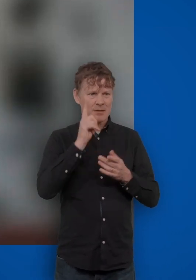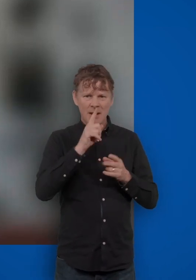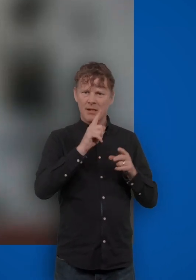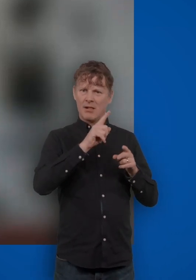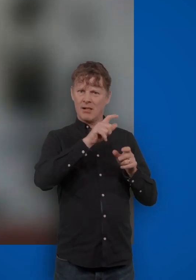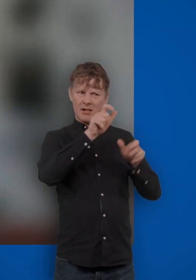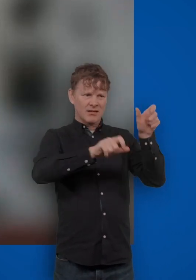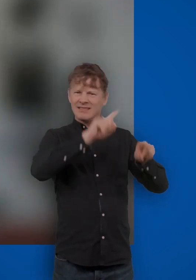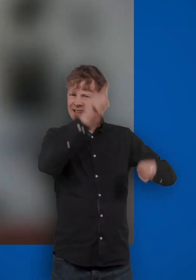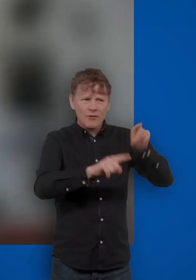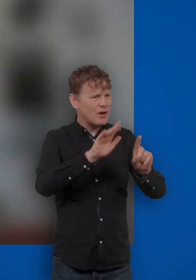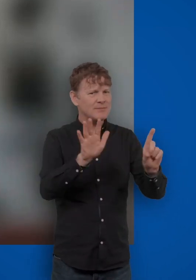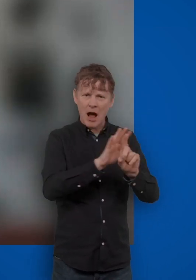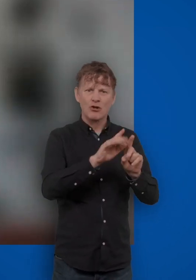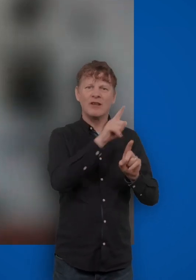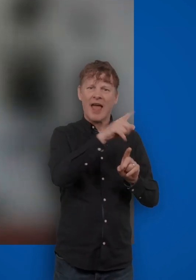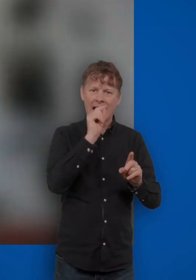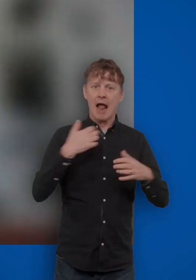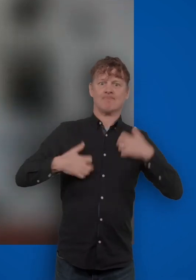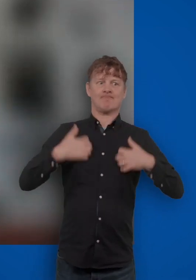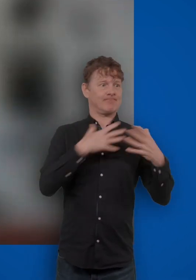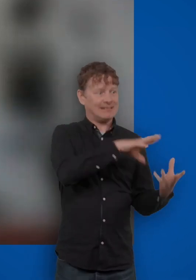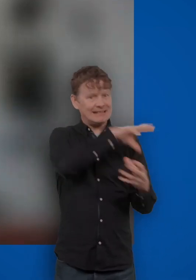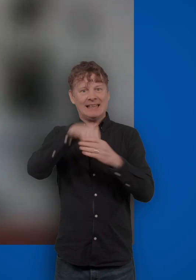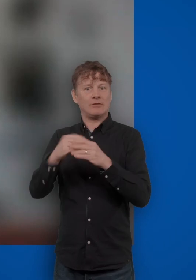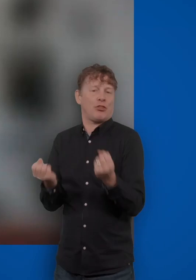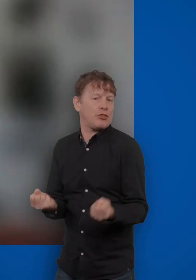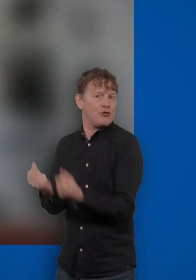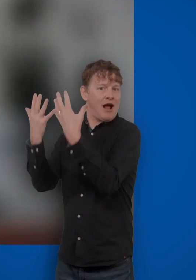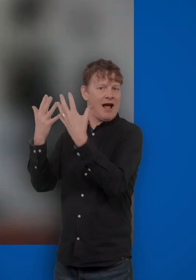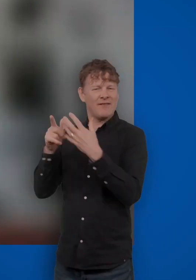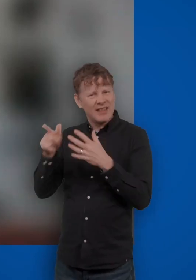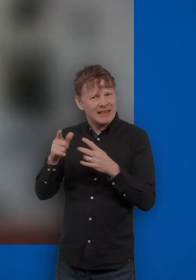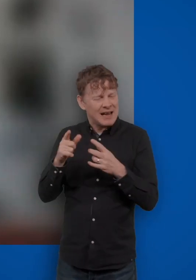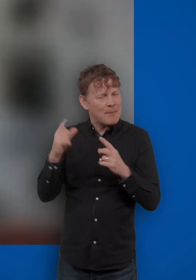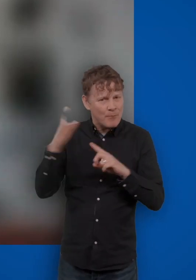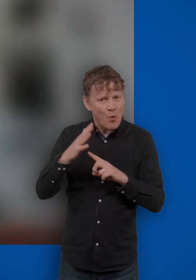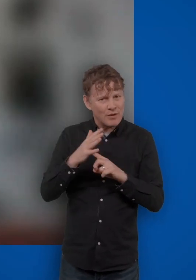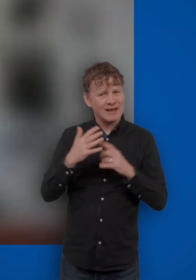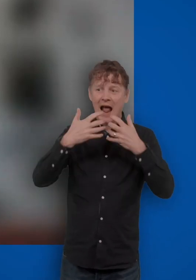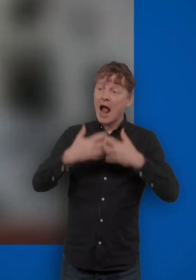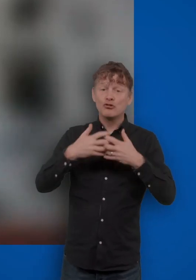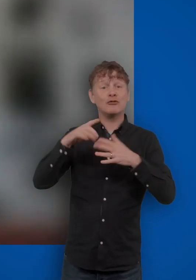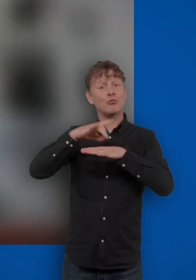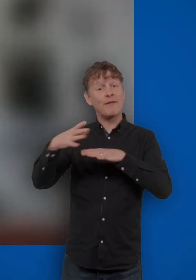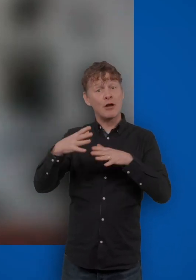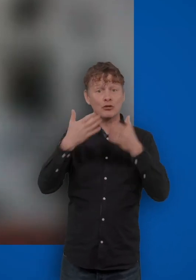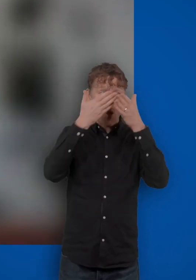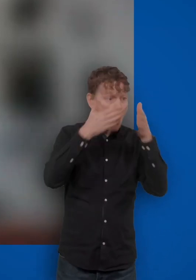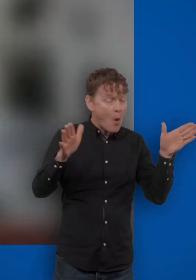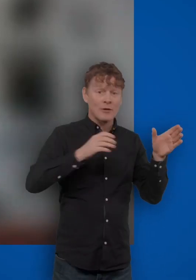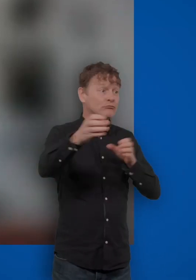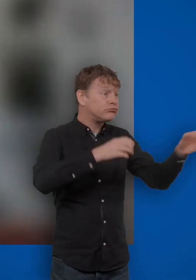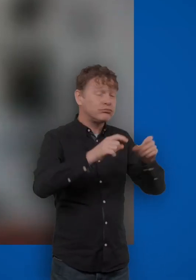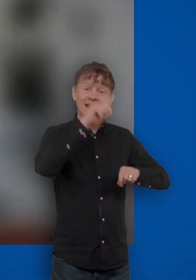backgrounds are able to thrive really matters to engineering. And of course, an engineering profession that embraces diversity will be good